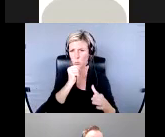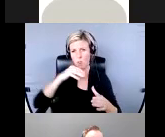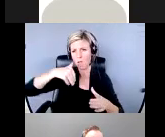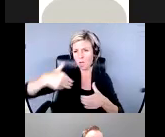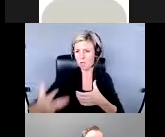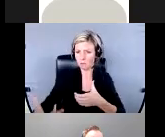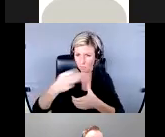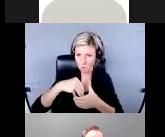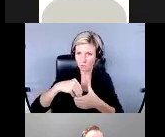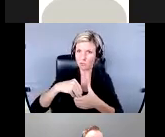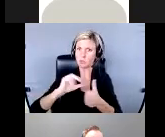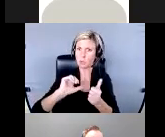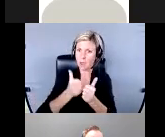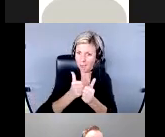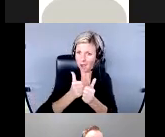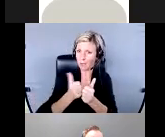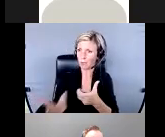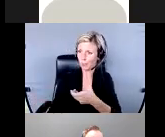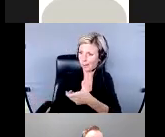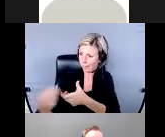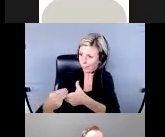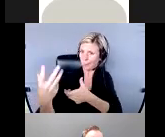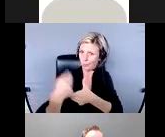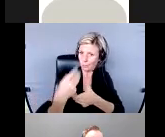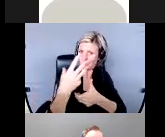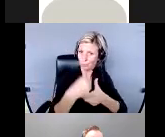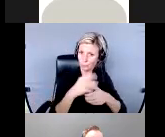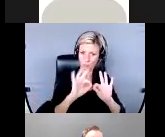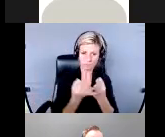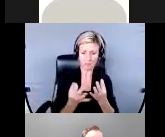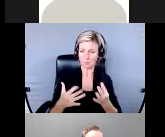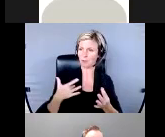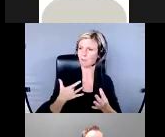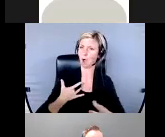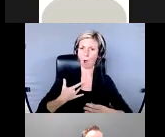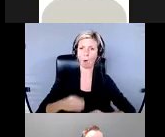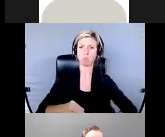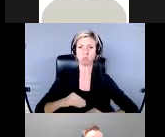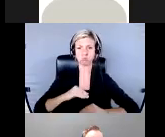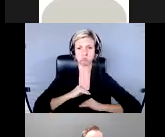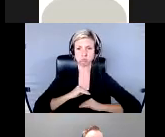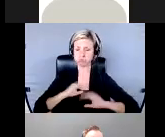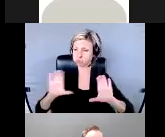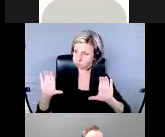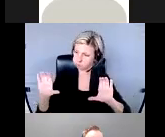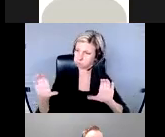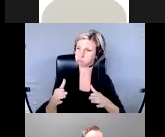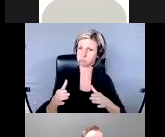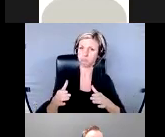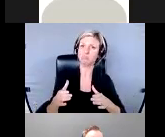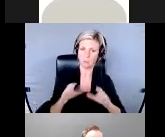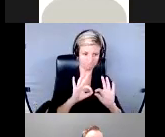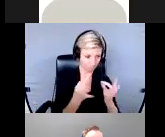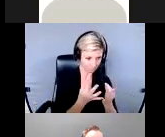so that the family feels the support and that there's unity between say maybe a non-family caregiver and a